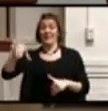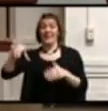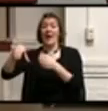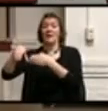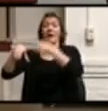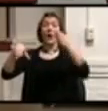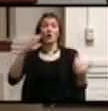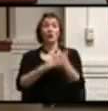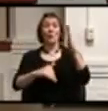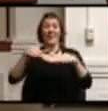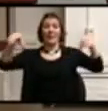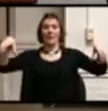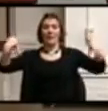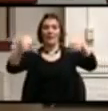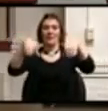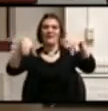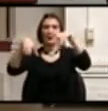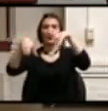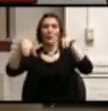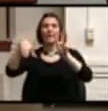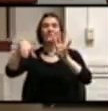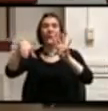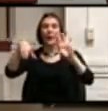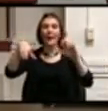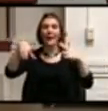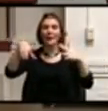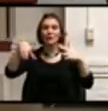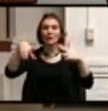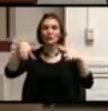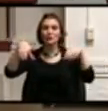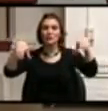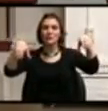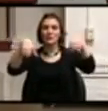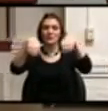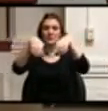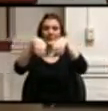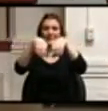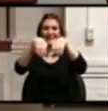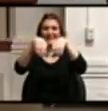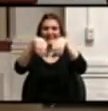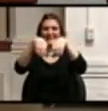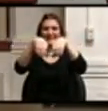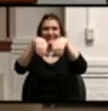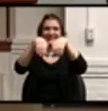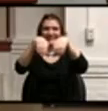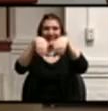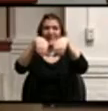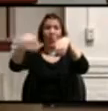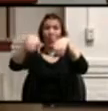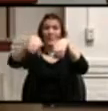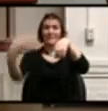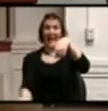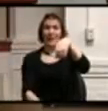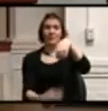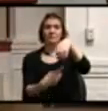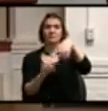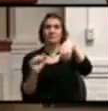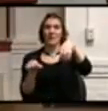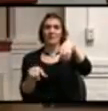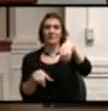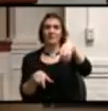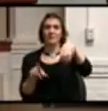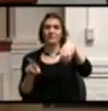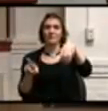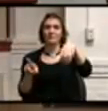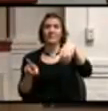building, so that, again, if there's ever any rumble. Addition and old building, right? Addition what? In old building, not new building. Oh,